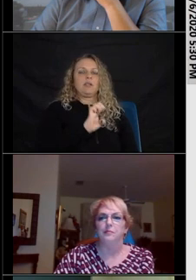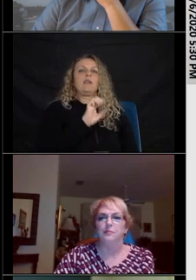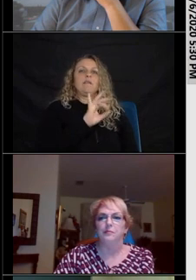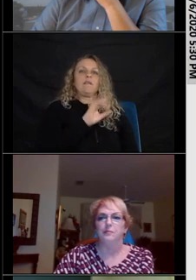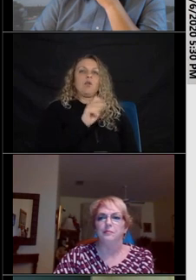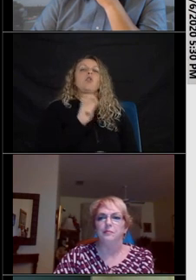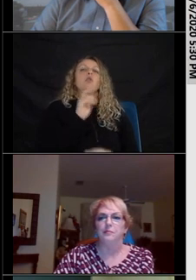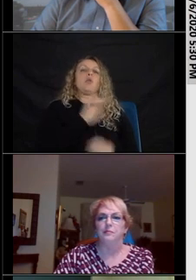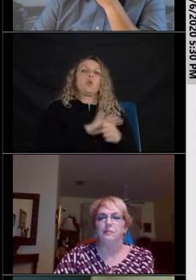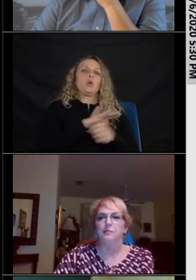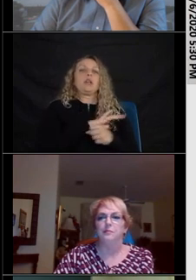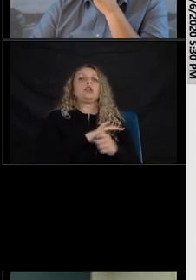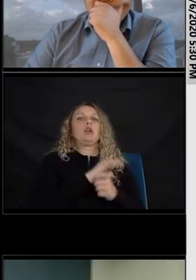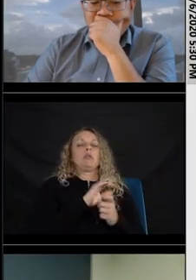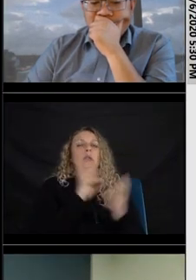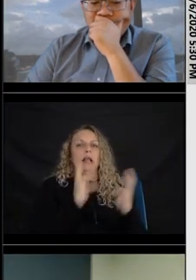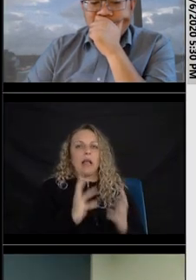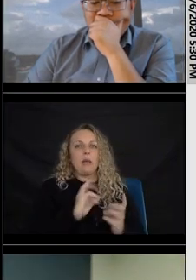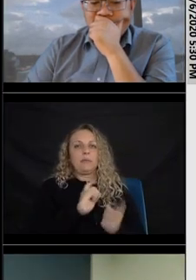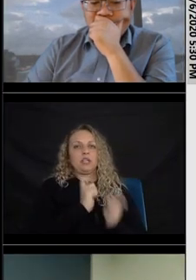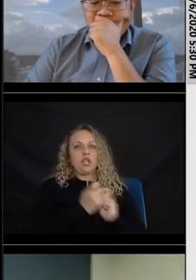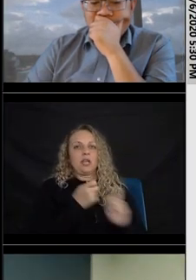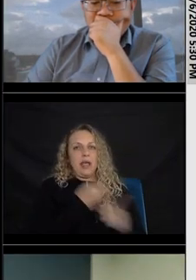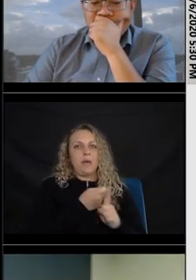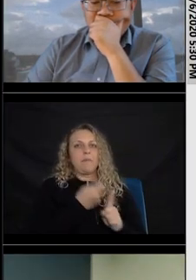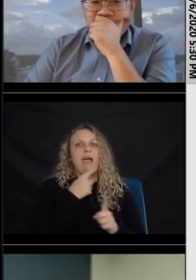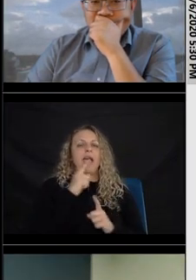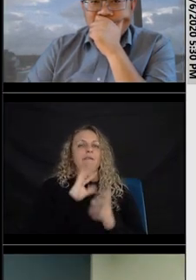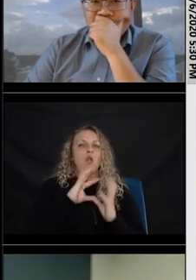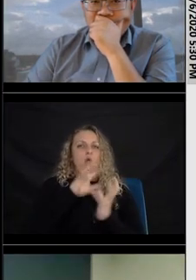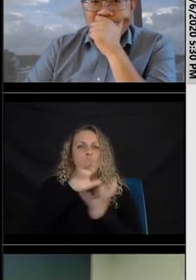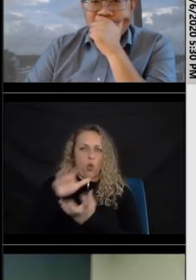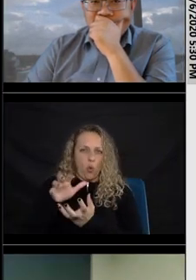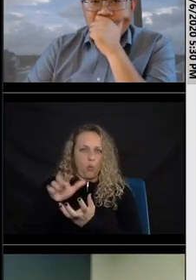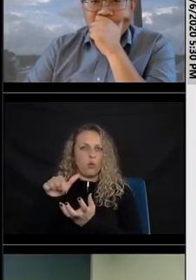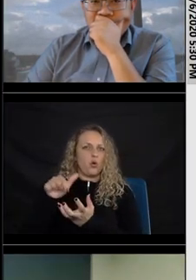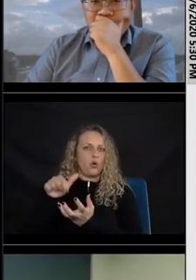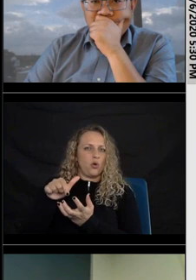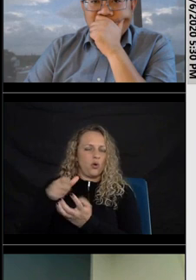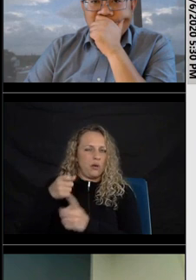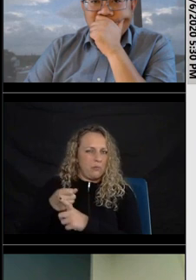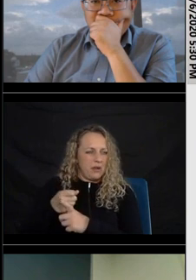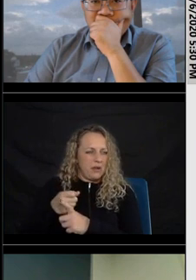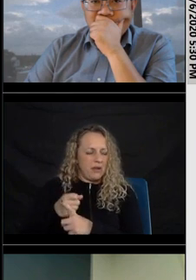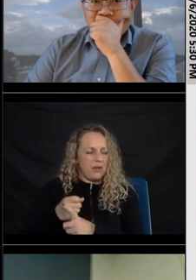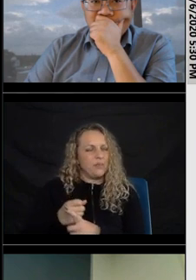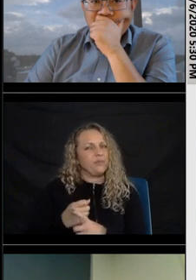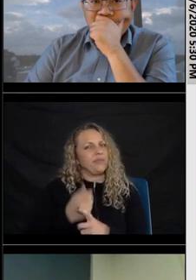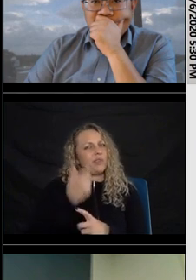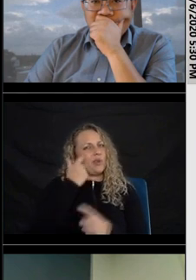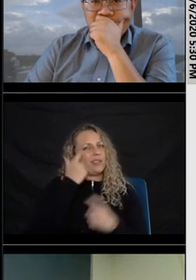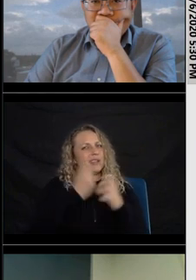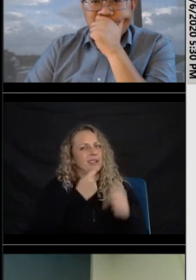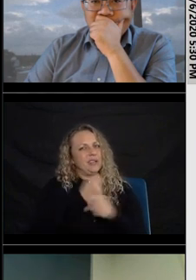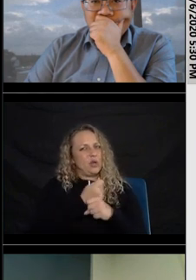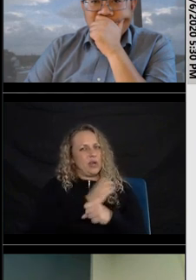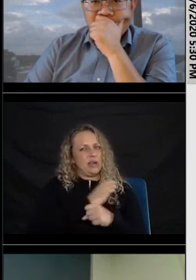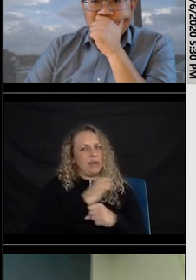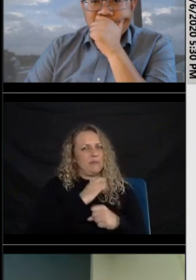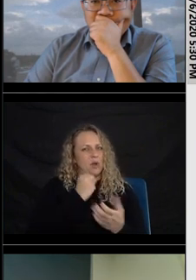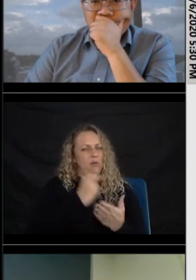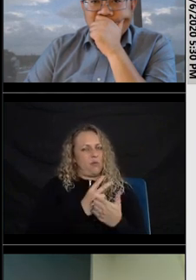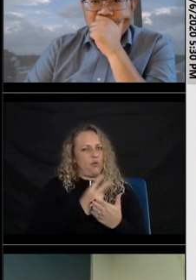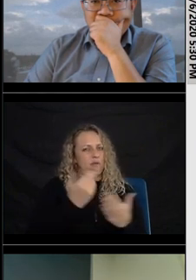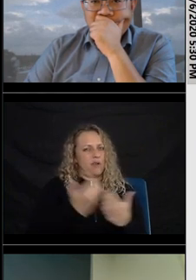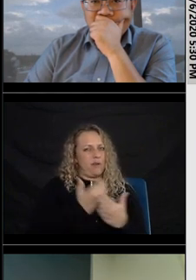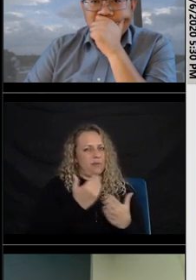Climate Change Compact and the Global Covenant of Mayors for Climate and Energy. Earlier this year, the City Commission unanimously approved the